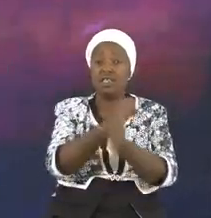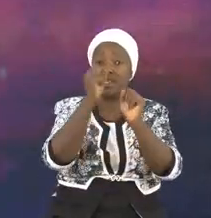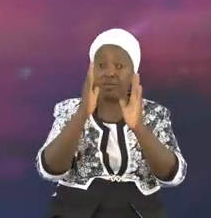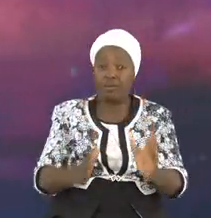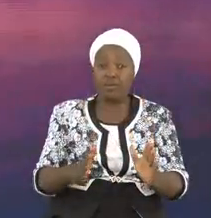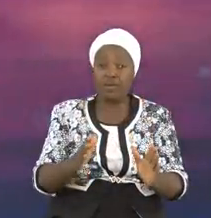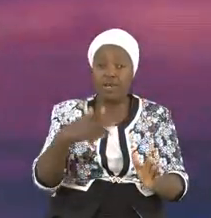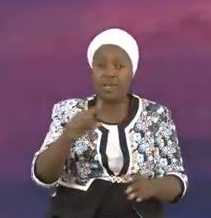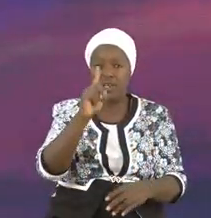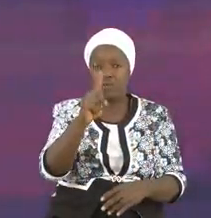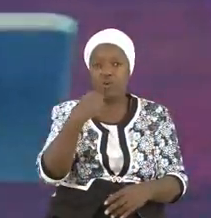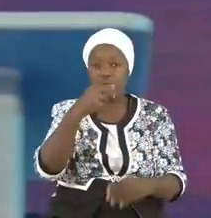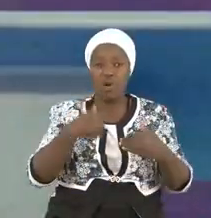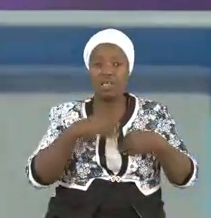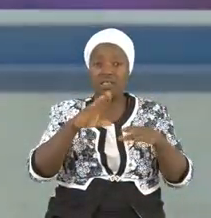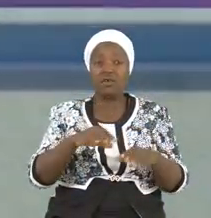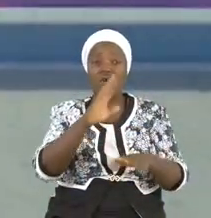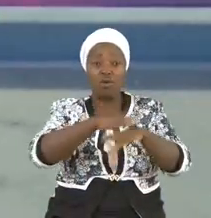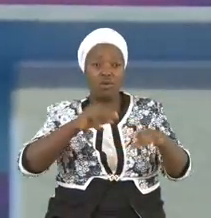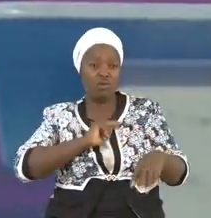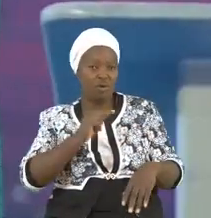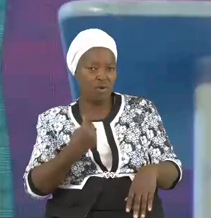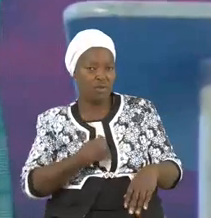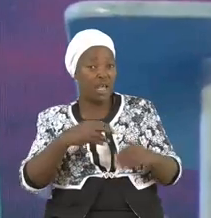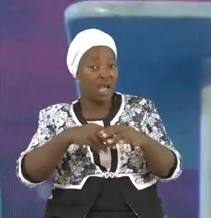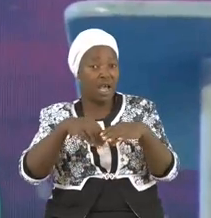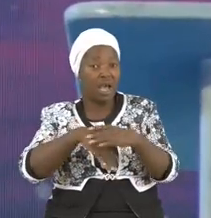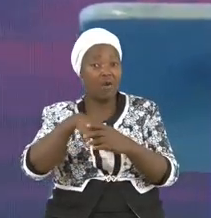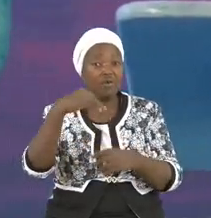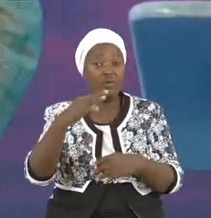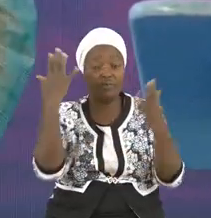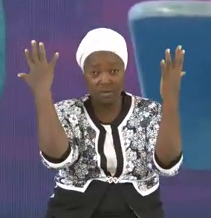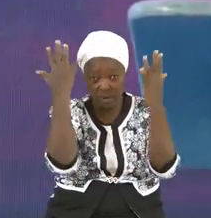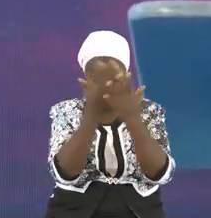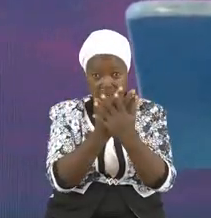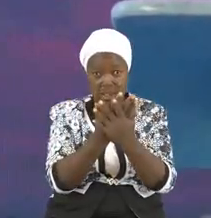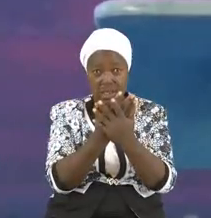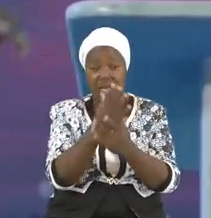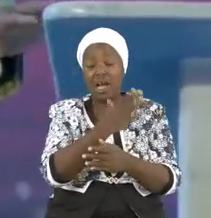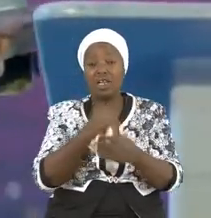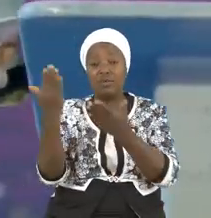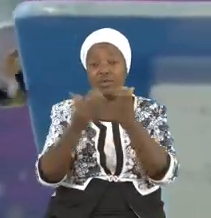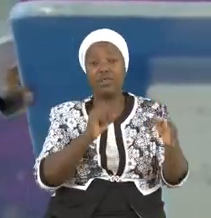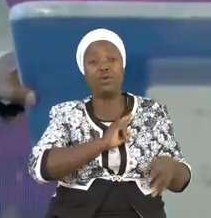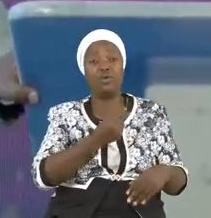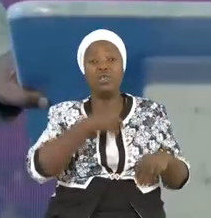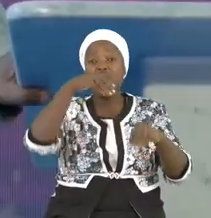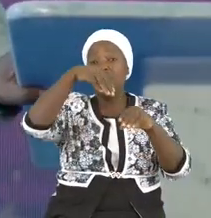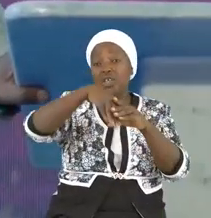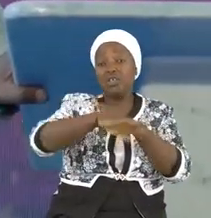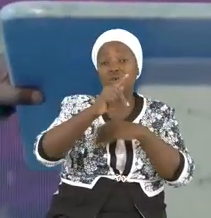has called us out of darkness, and he brings us into the